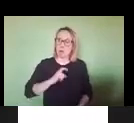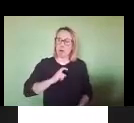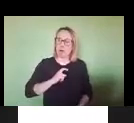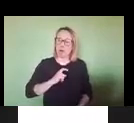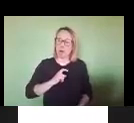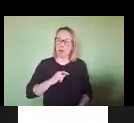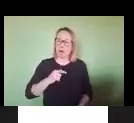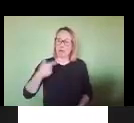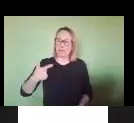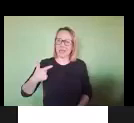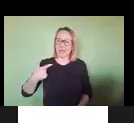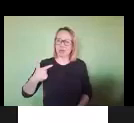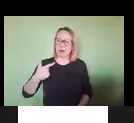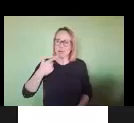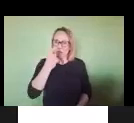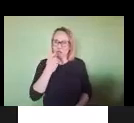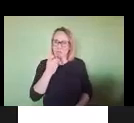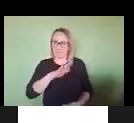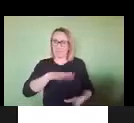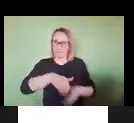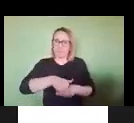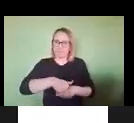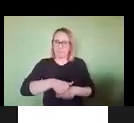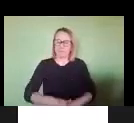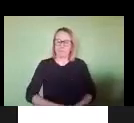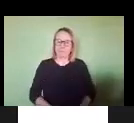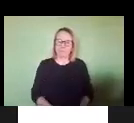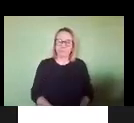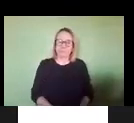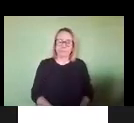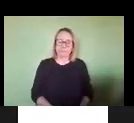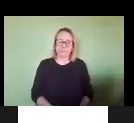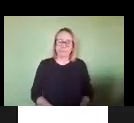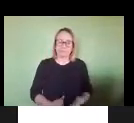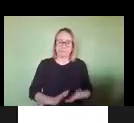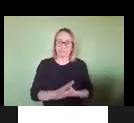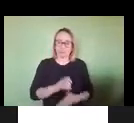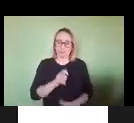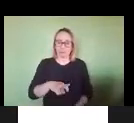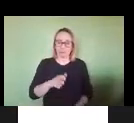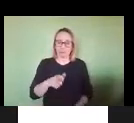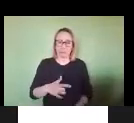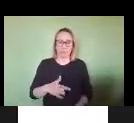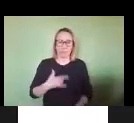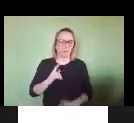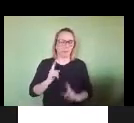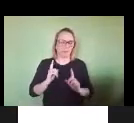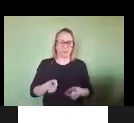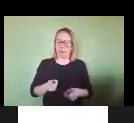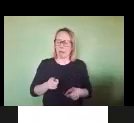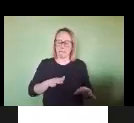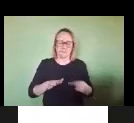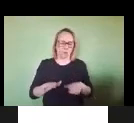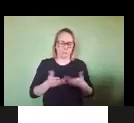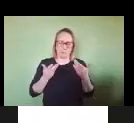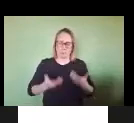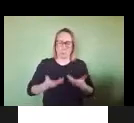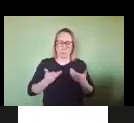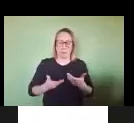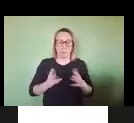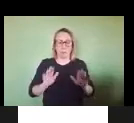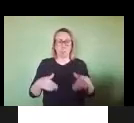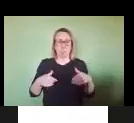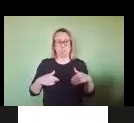camera on and take part. It also meant if people weren't feeling up to moving, they could just sit and watch, and it wasn't